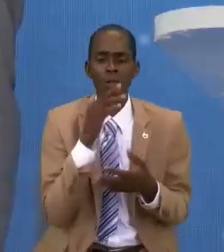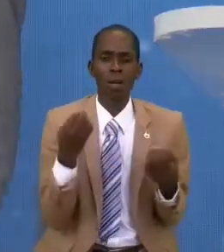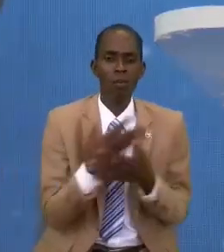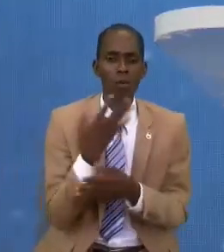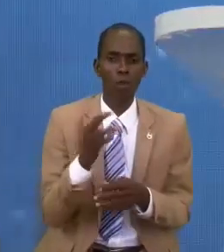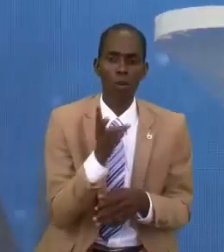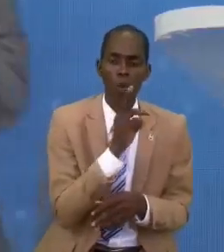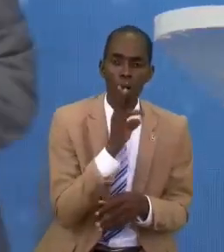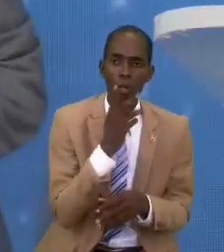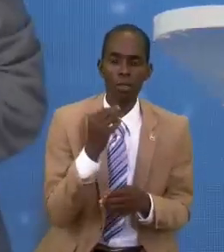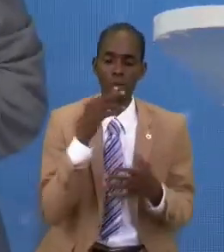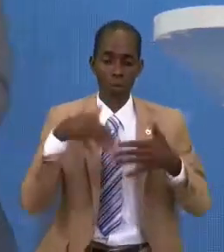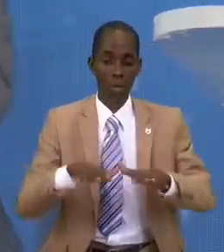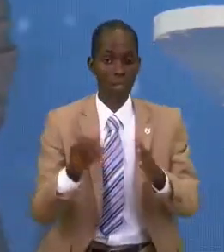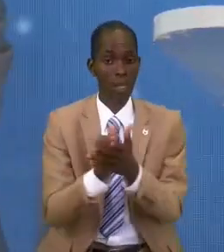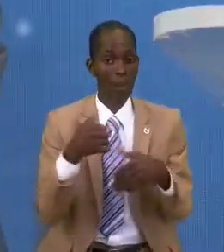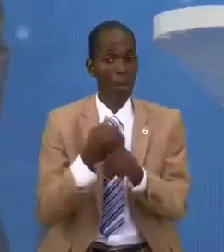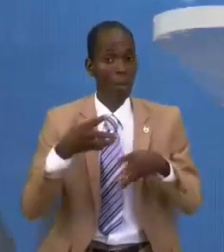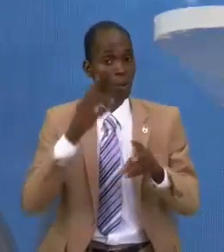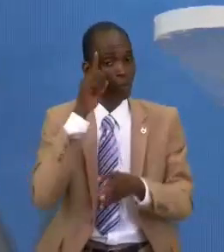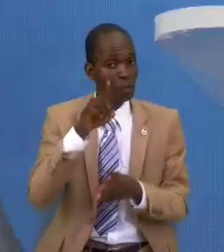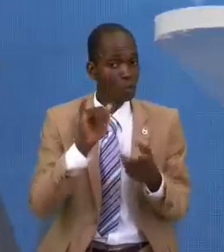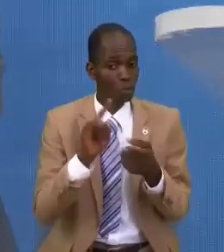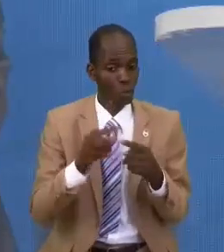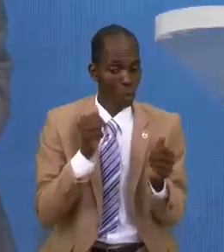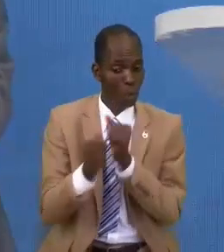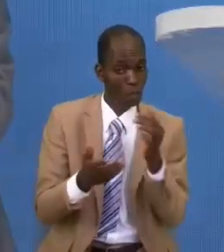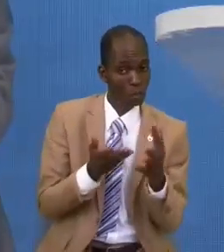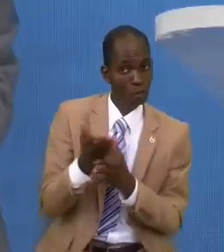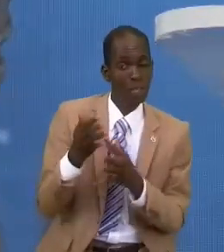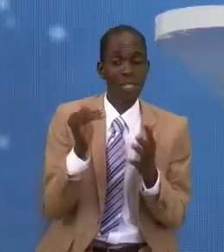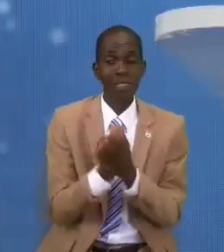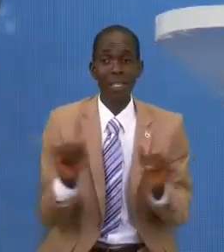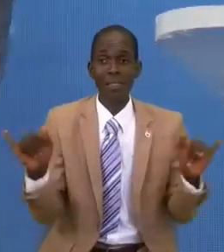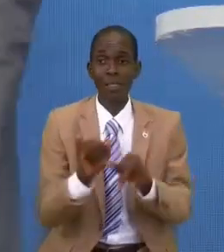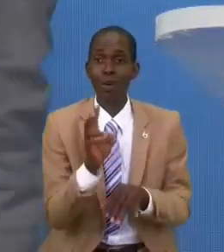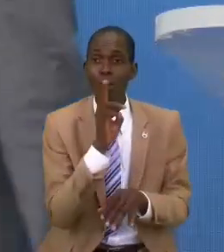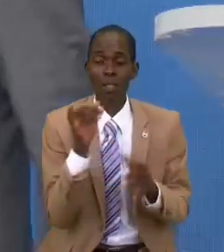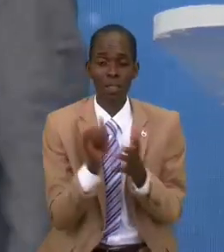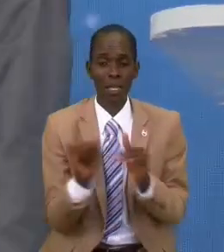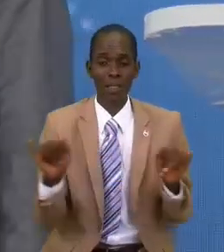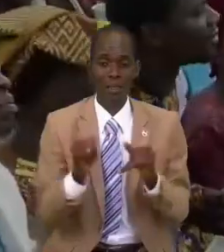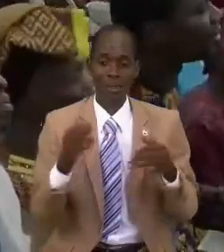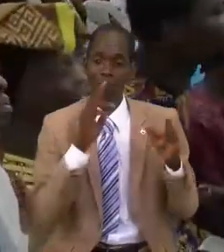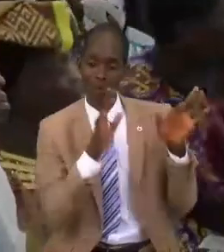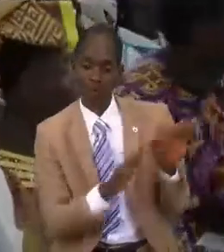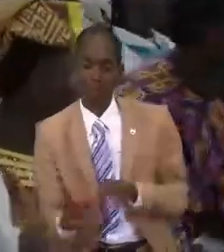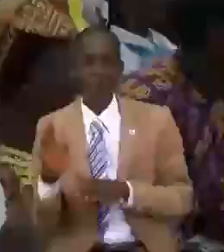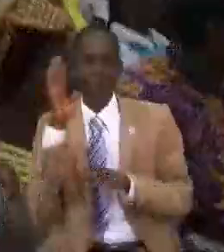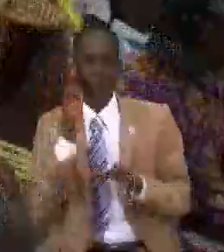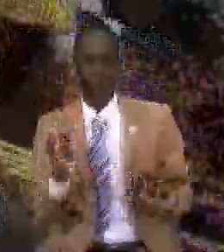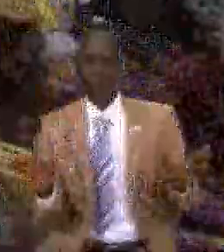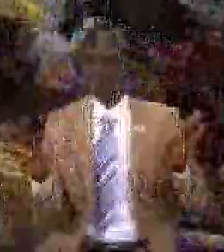go. That same water, that same river will close up on them and not let them go. And